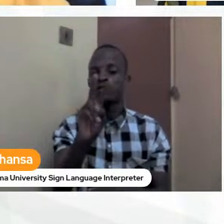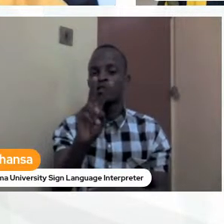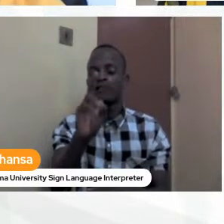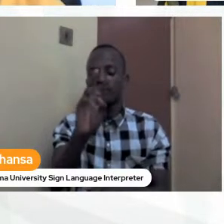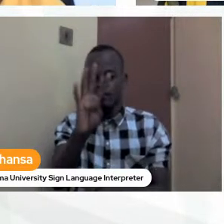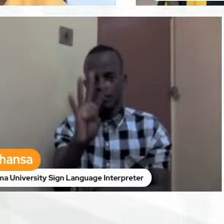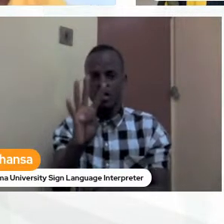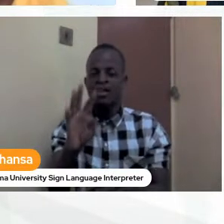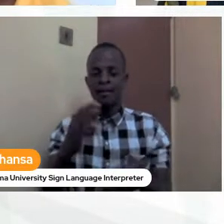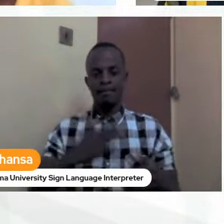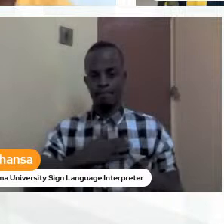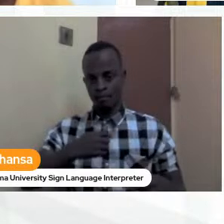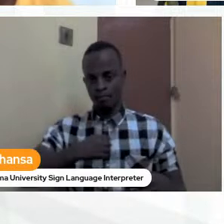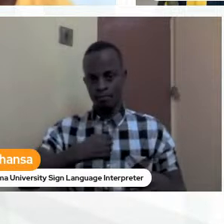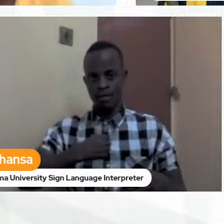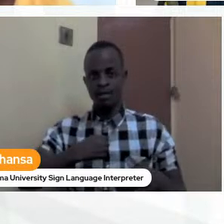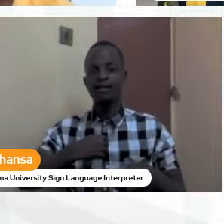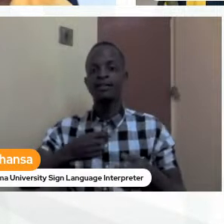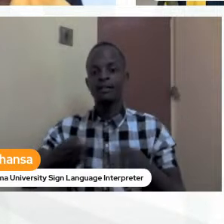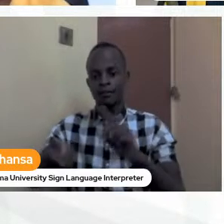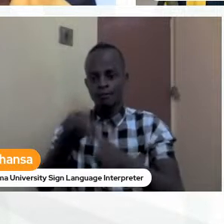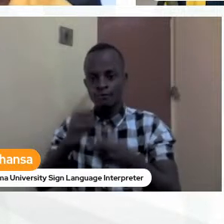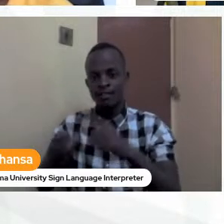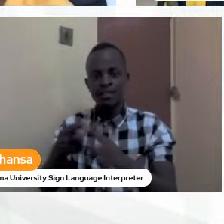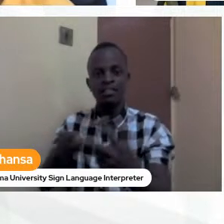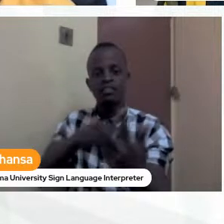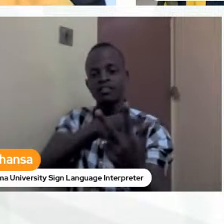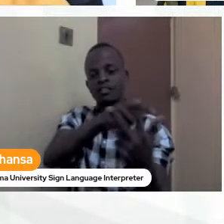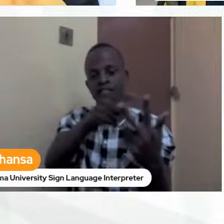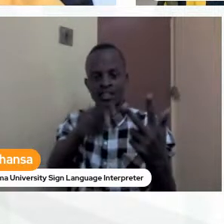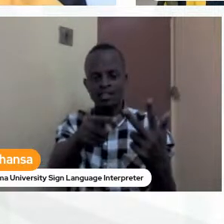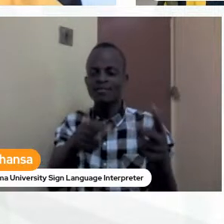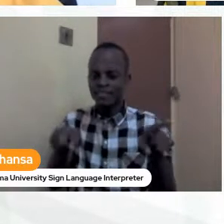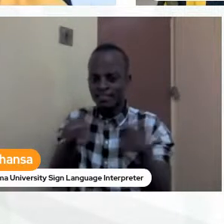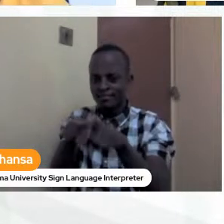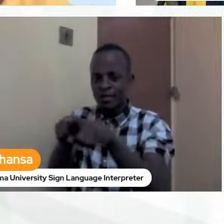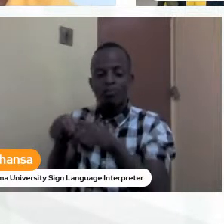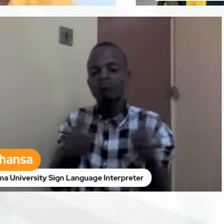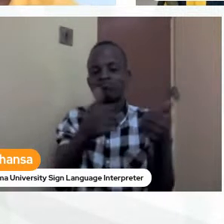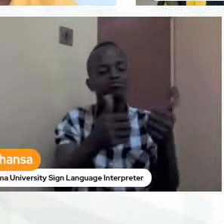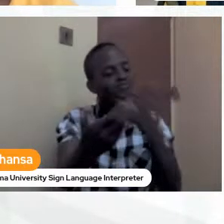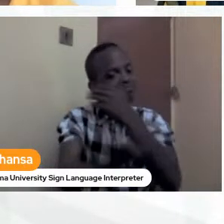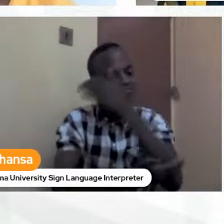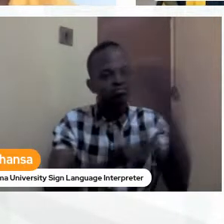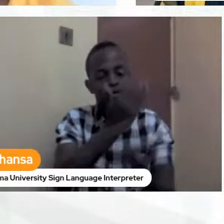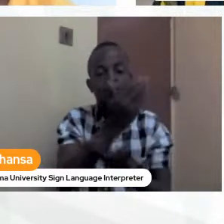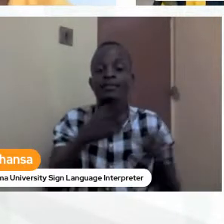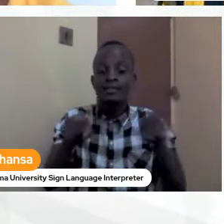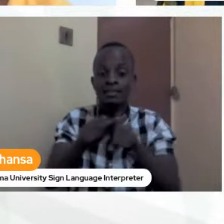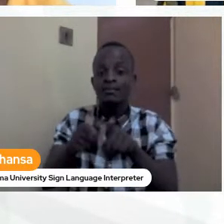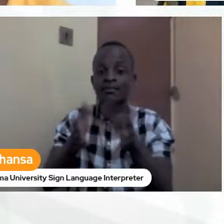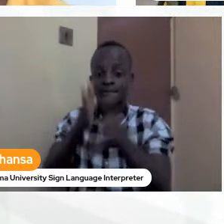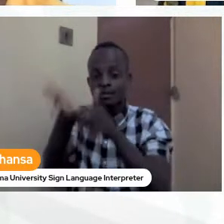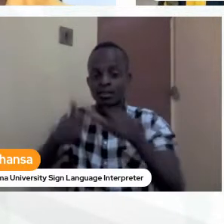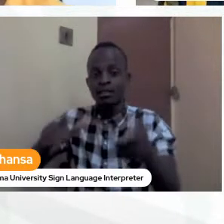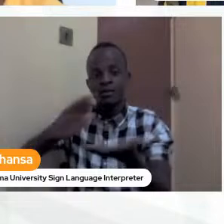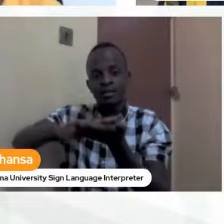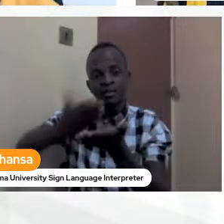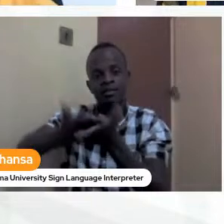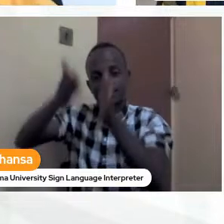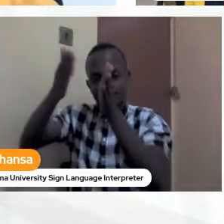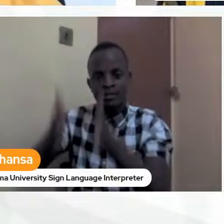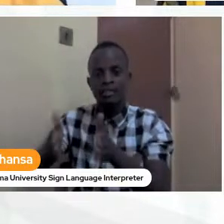Enoch, and our sign language interpreter Shadrach. Welcome, guys. Thank Thank you you. very much.